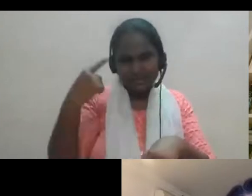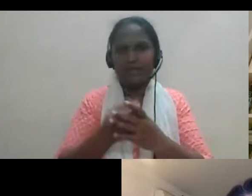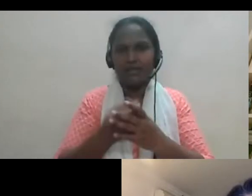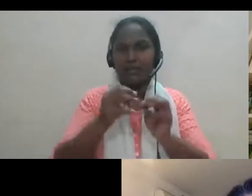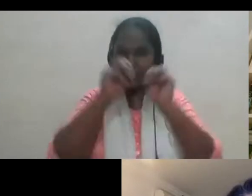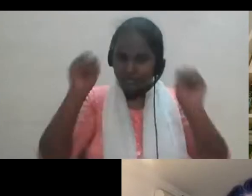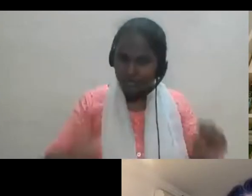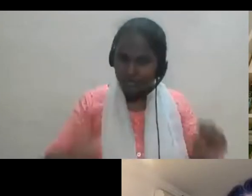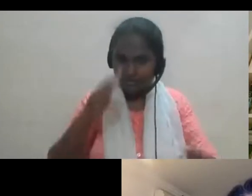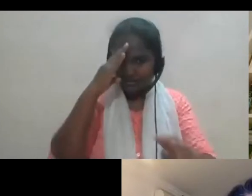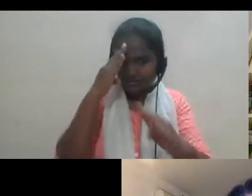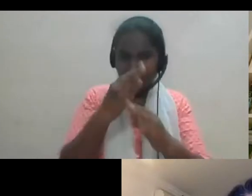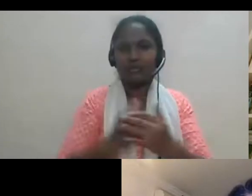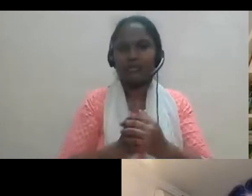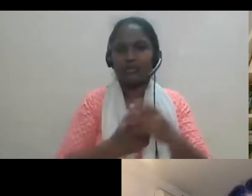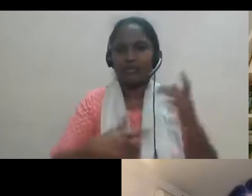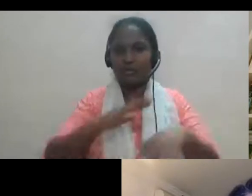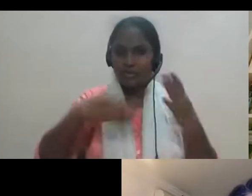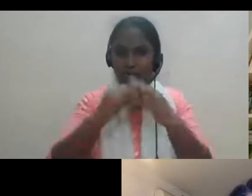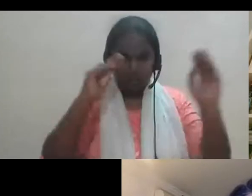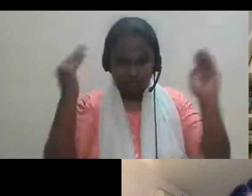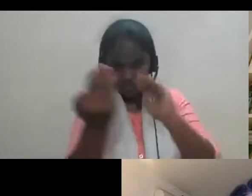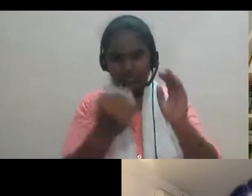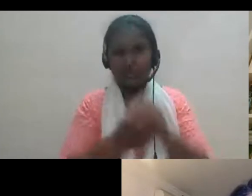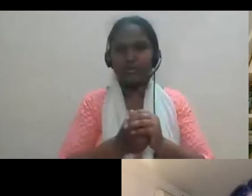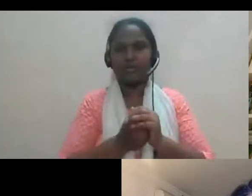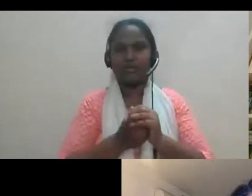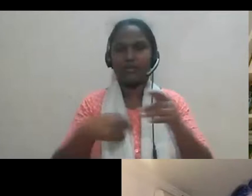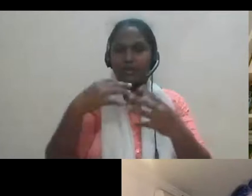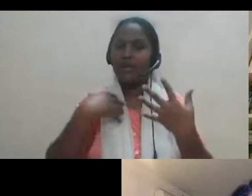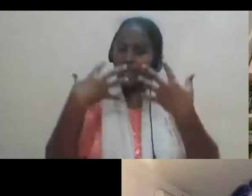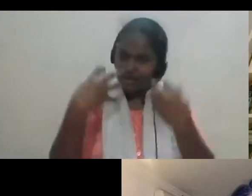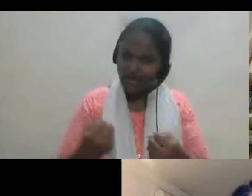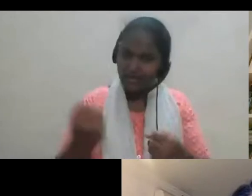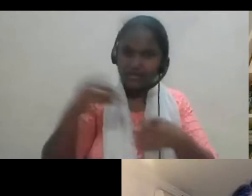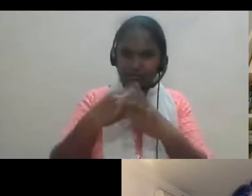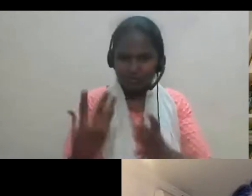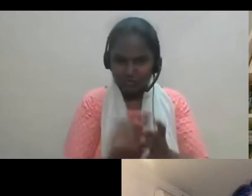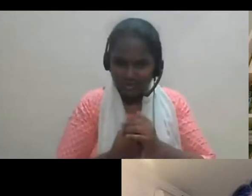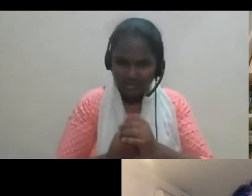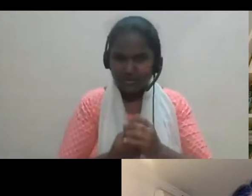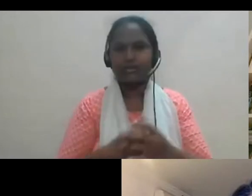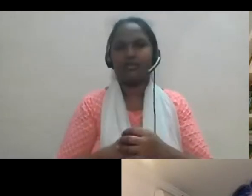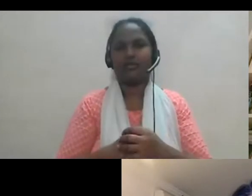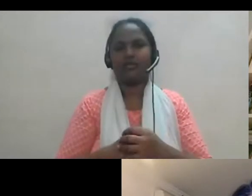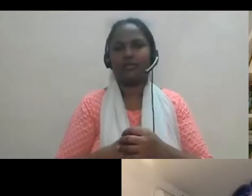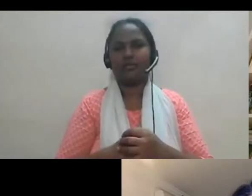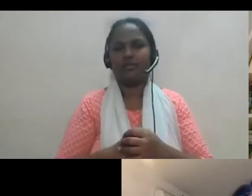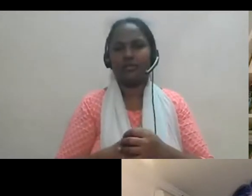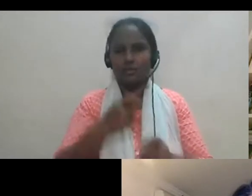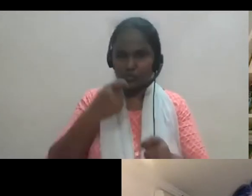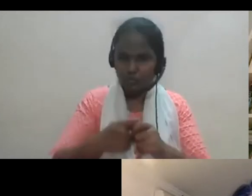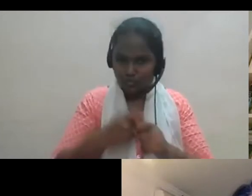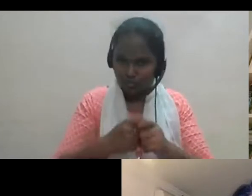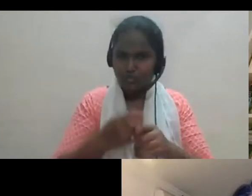museum directors all around the world, you know, we really have to come together and work